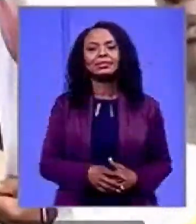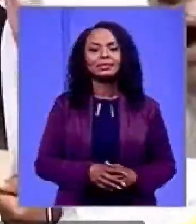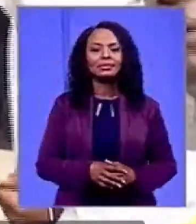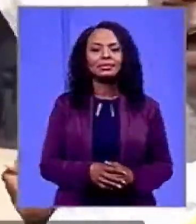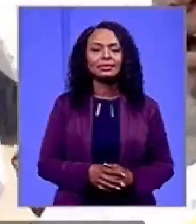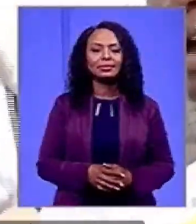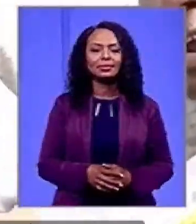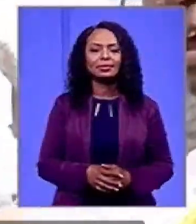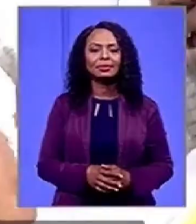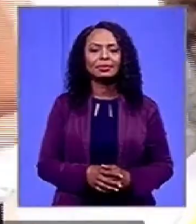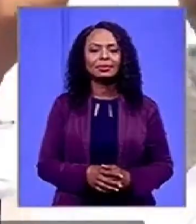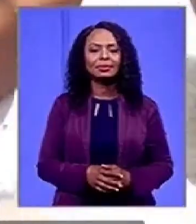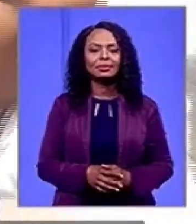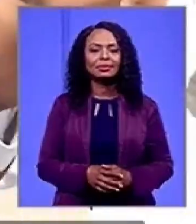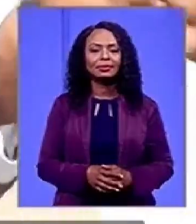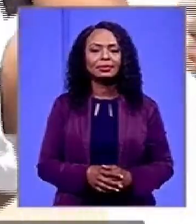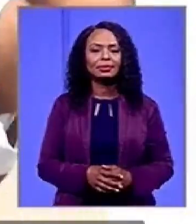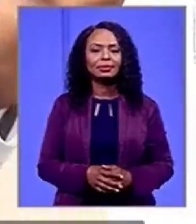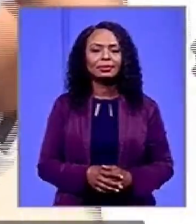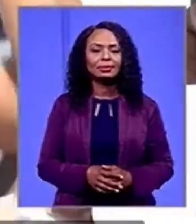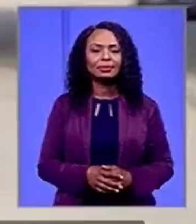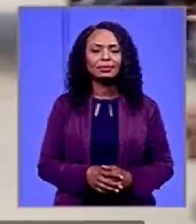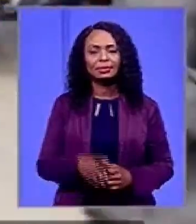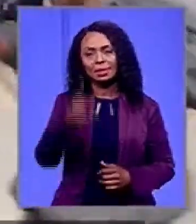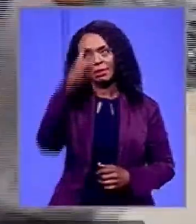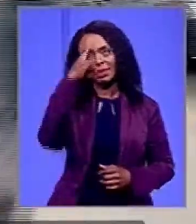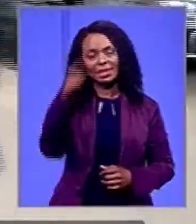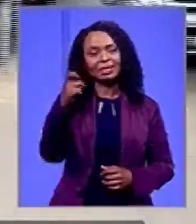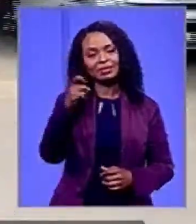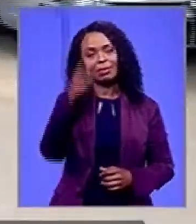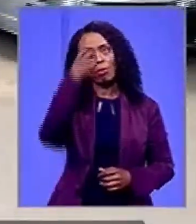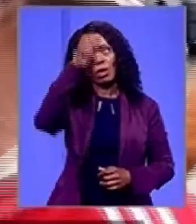I believe in the boke. I believe in the boke.